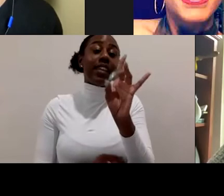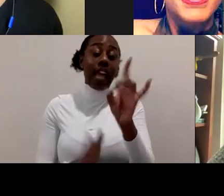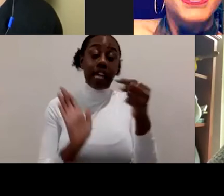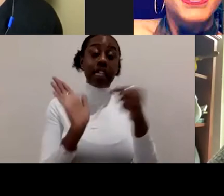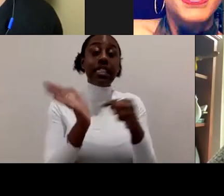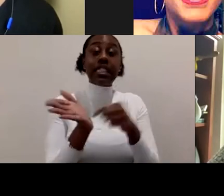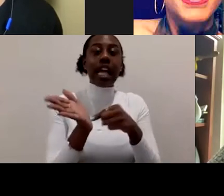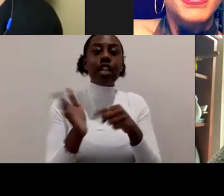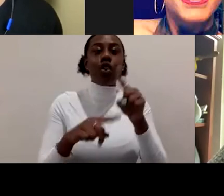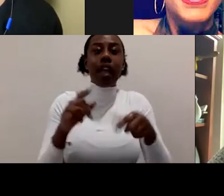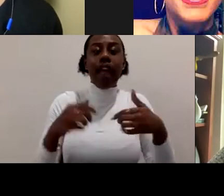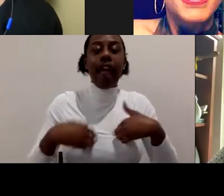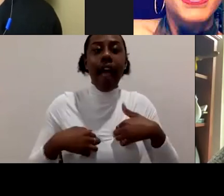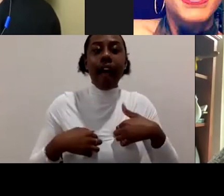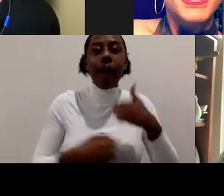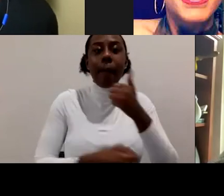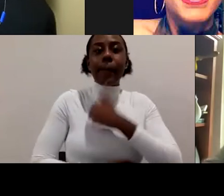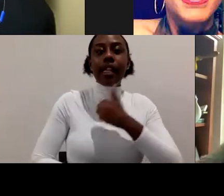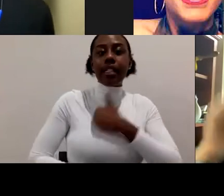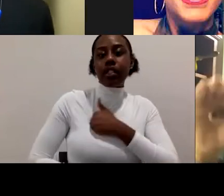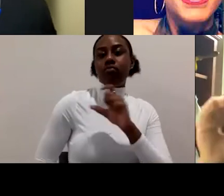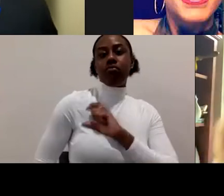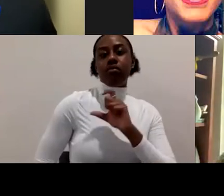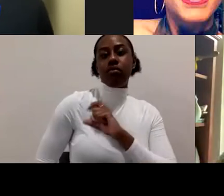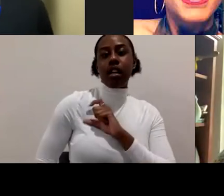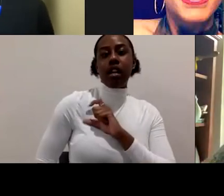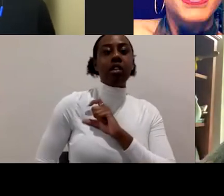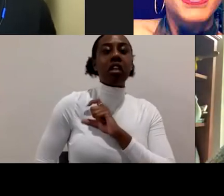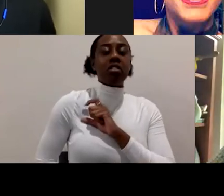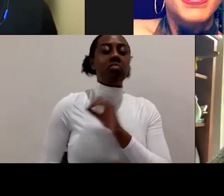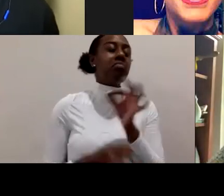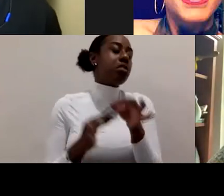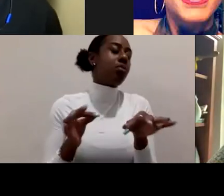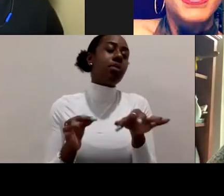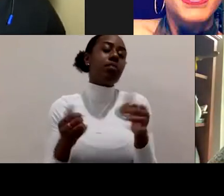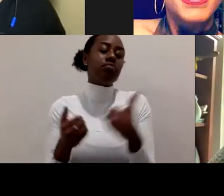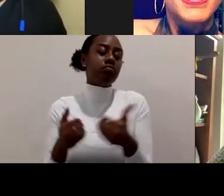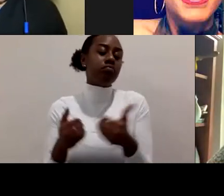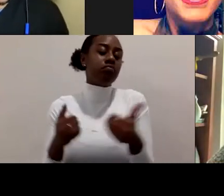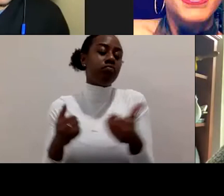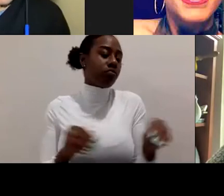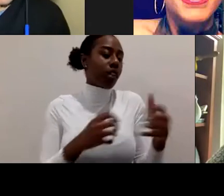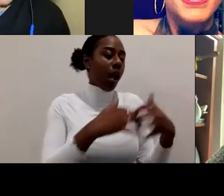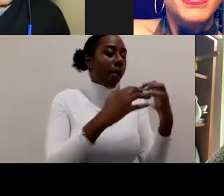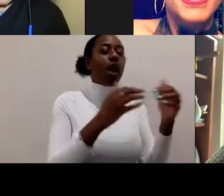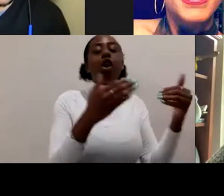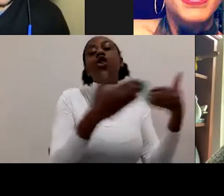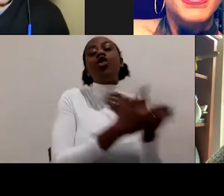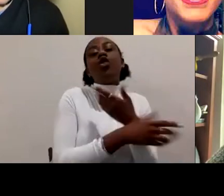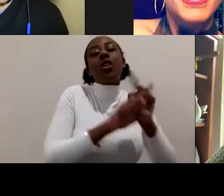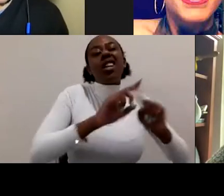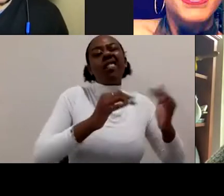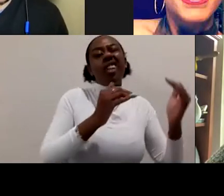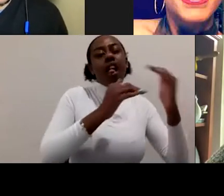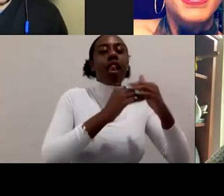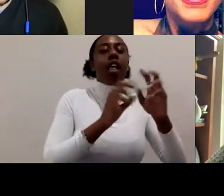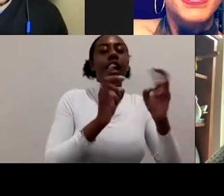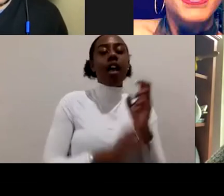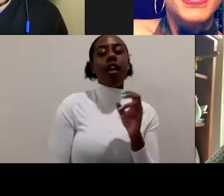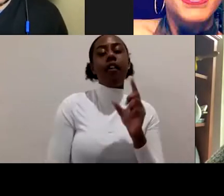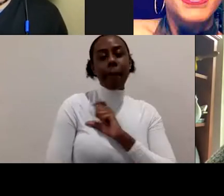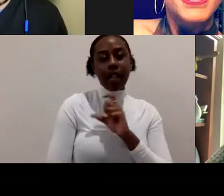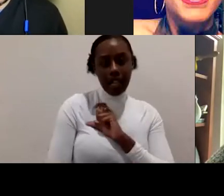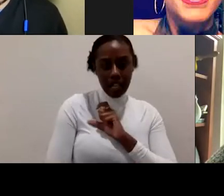doing law enforcement. They just created like a second layer of policing that is allowed to